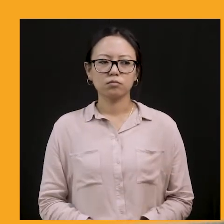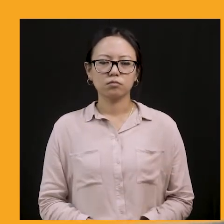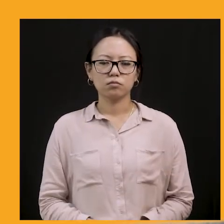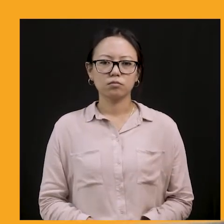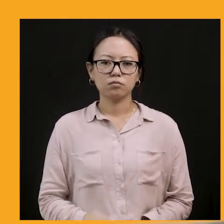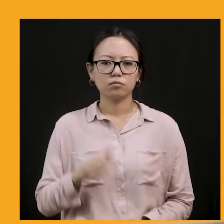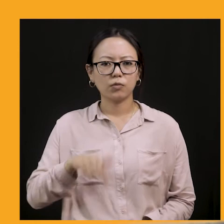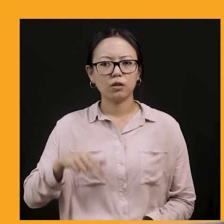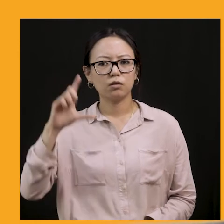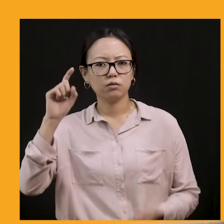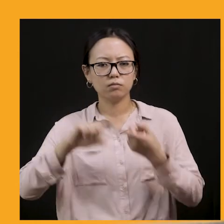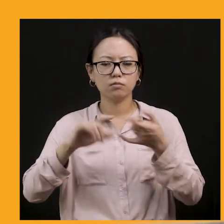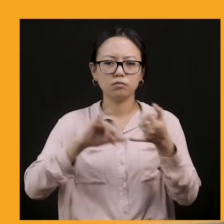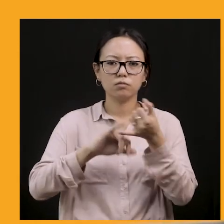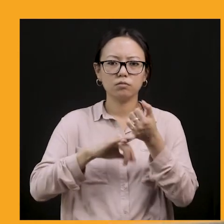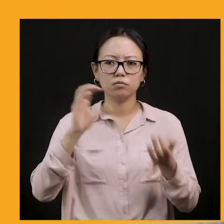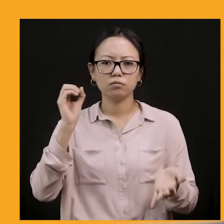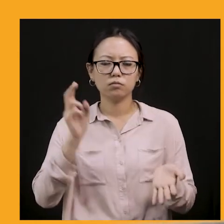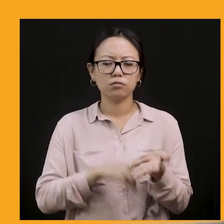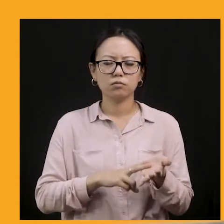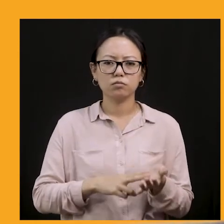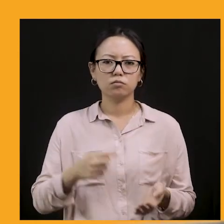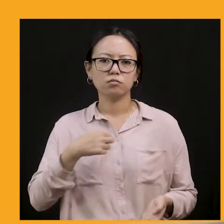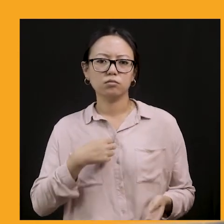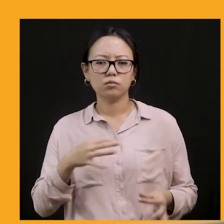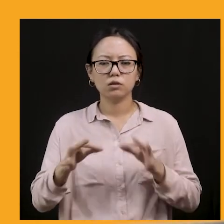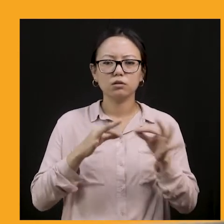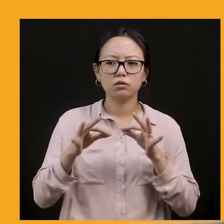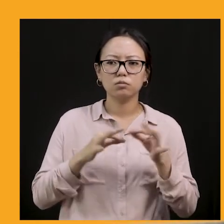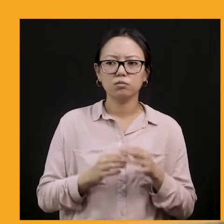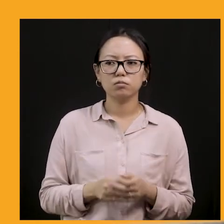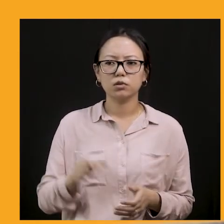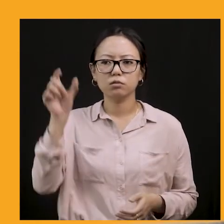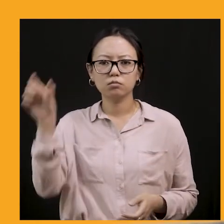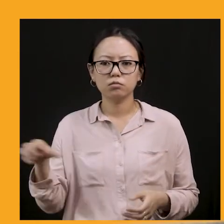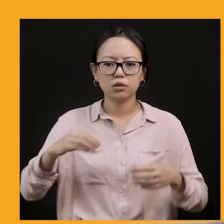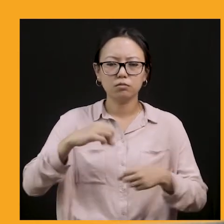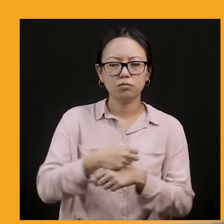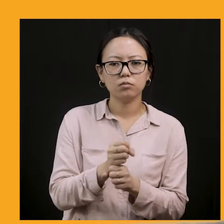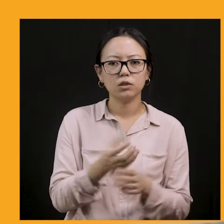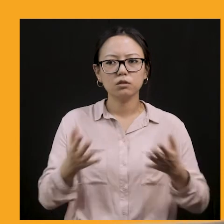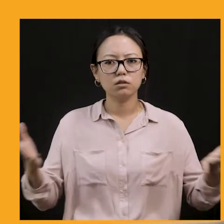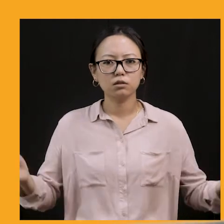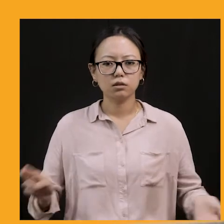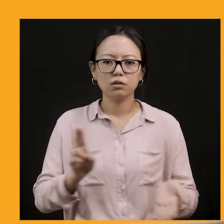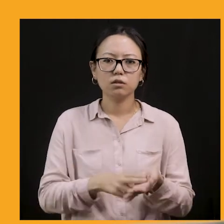in this lesson, I have explained about the man-made things and the natural things.